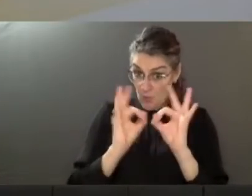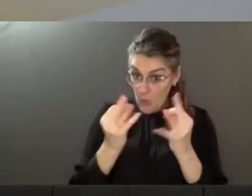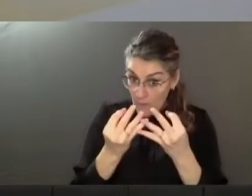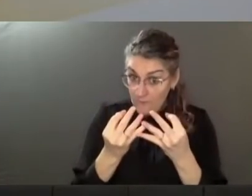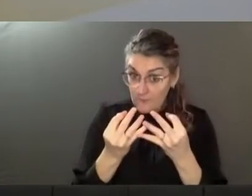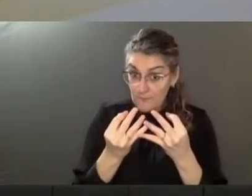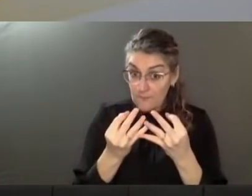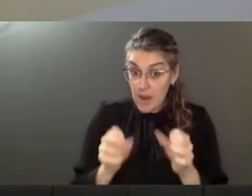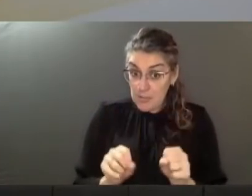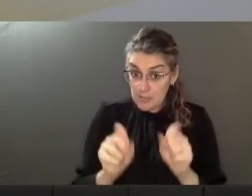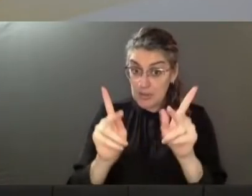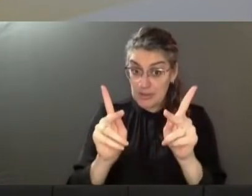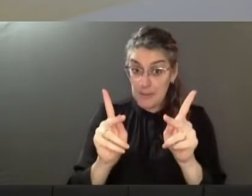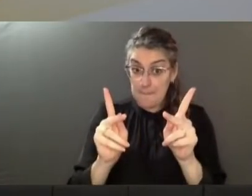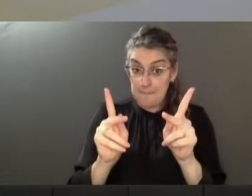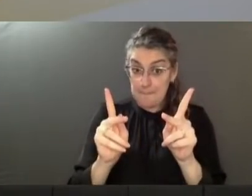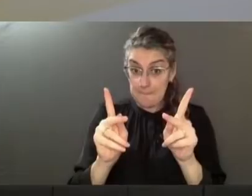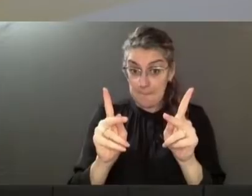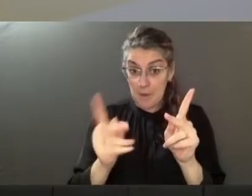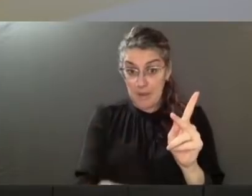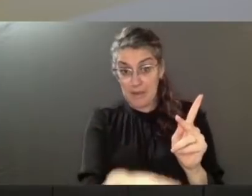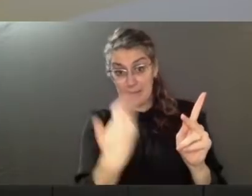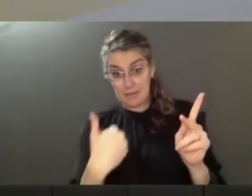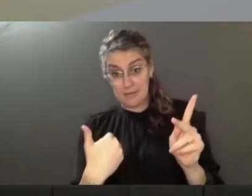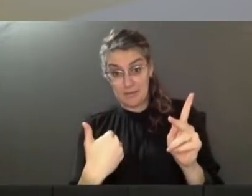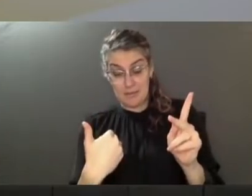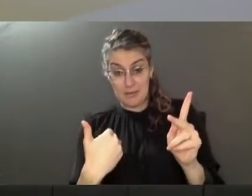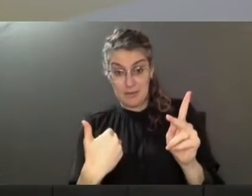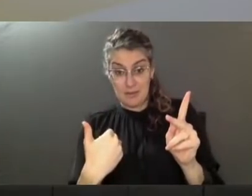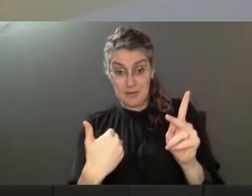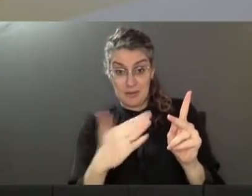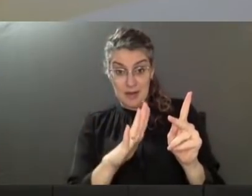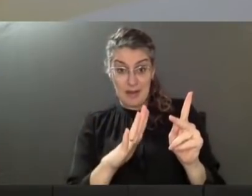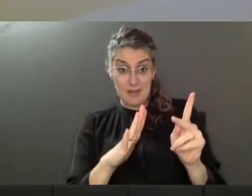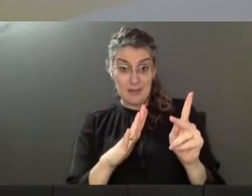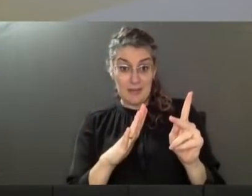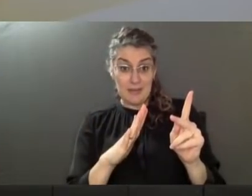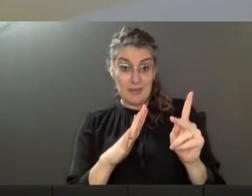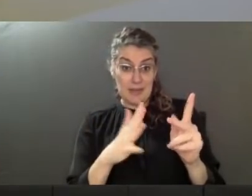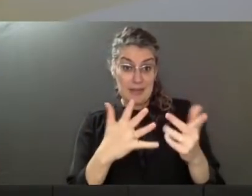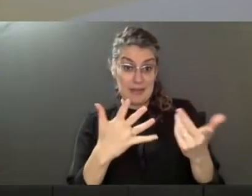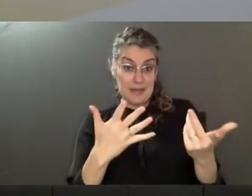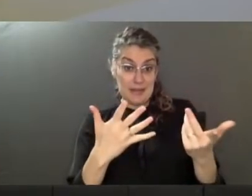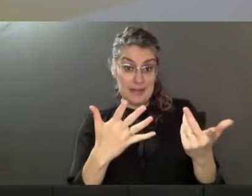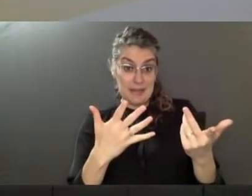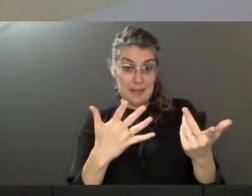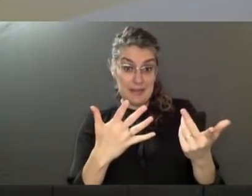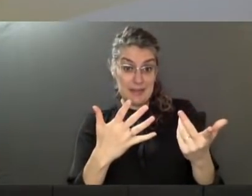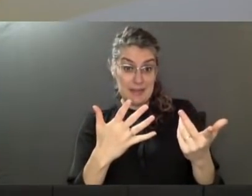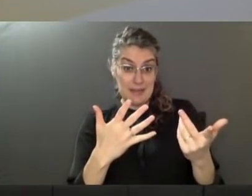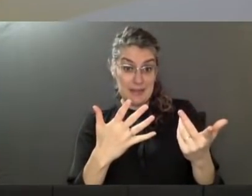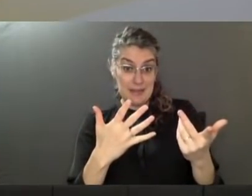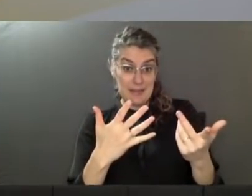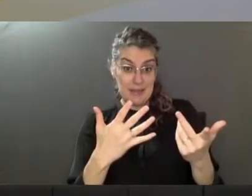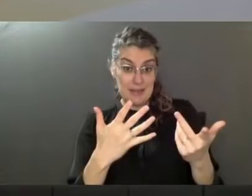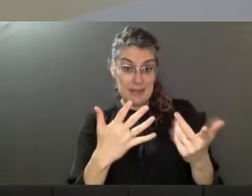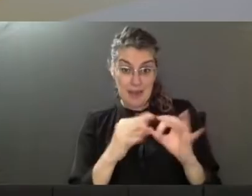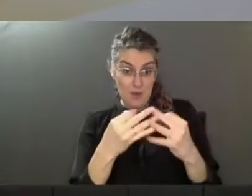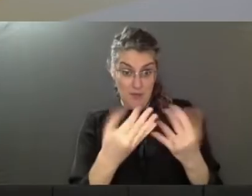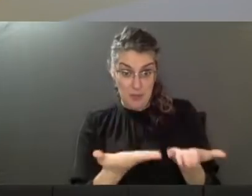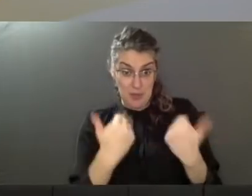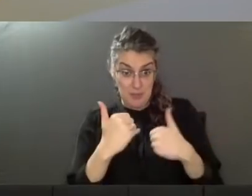in a situation where they have to be self-isolating, that they can take their loved ones home given the fire at Chez Nous? Yes, I